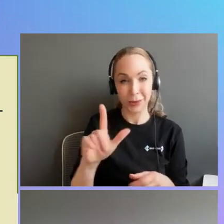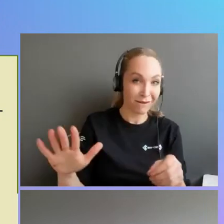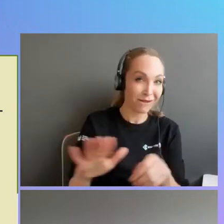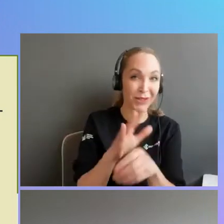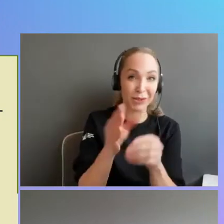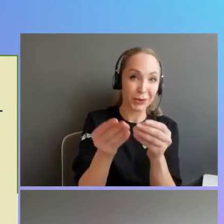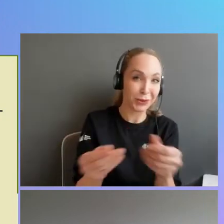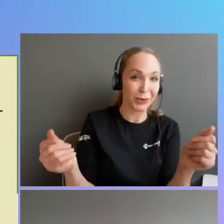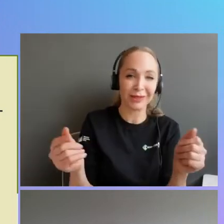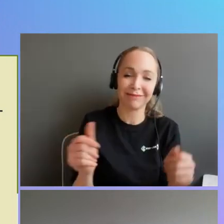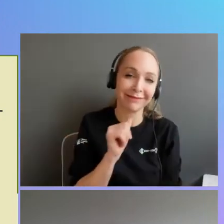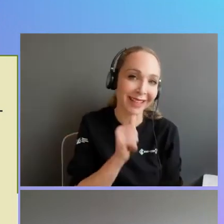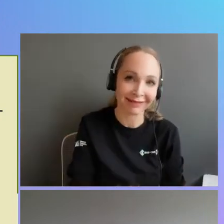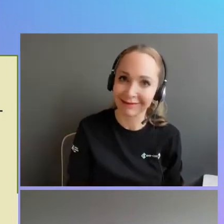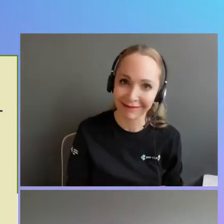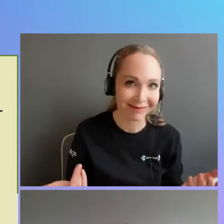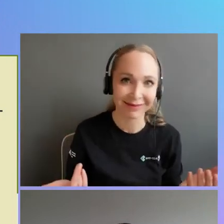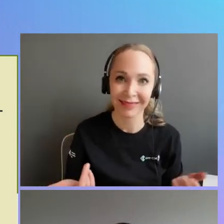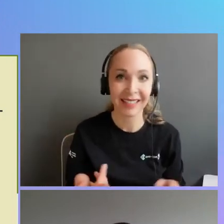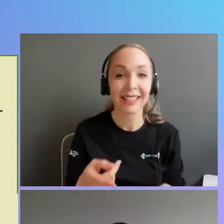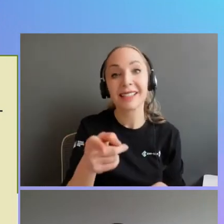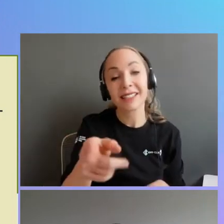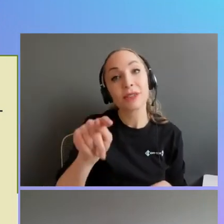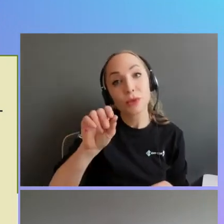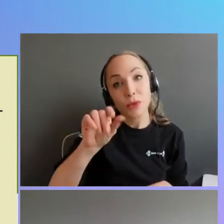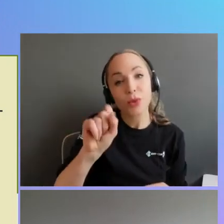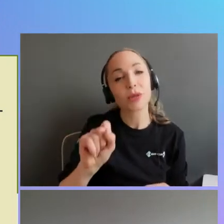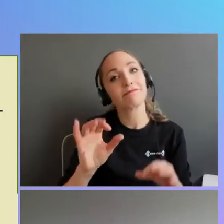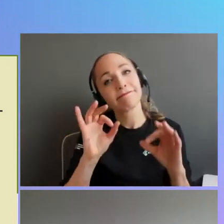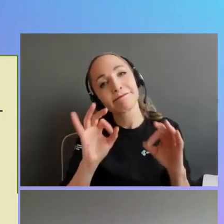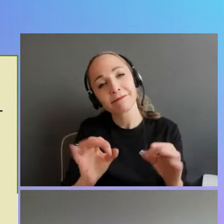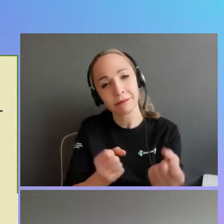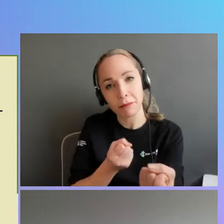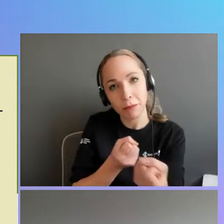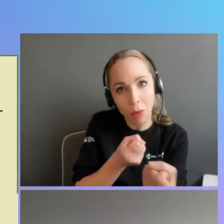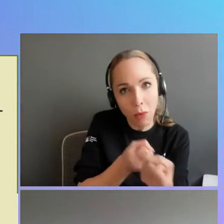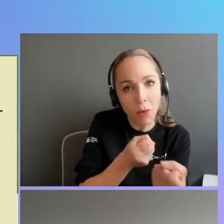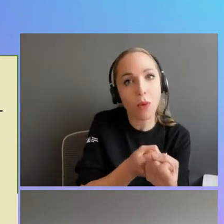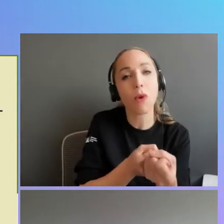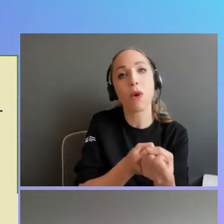hand in hand with your other testing methods, and